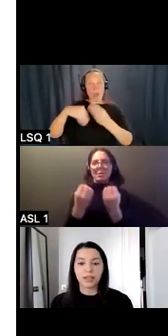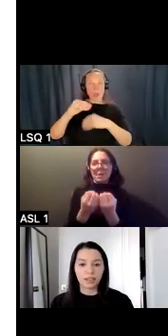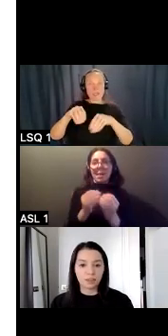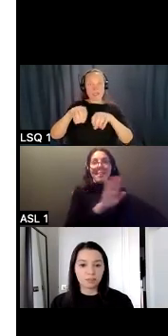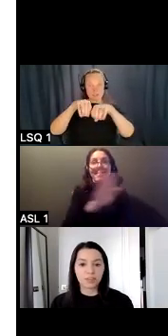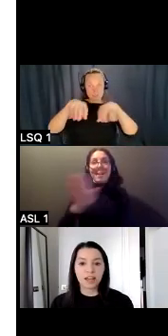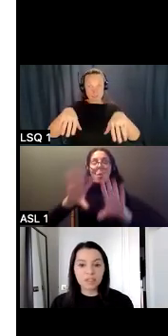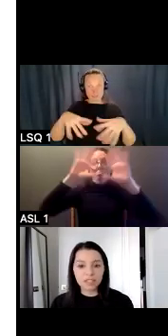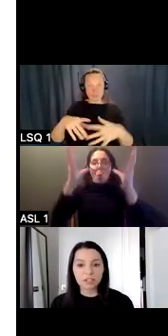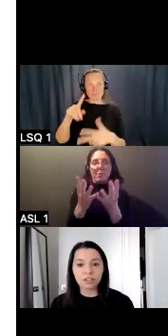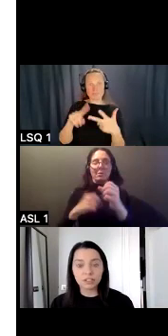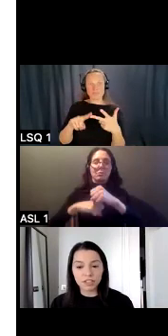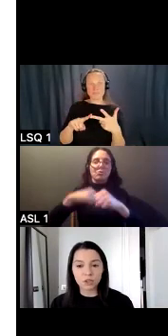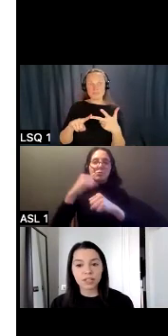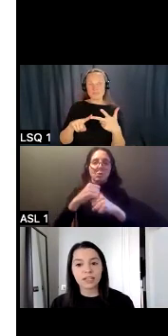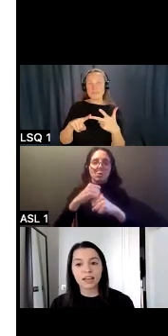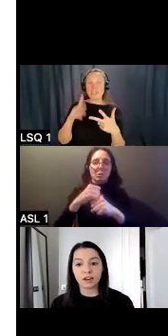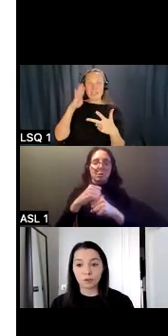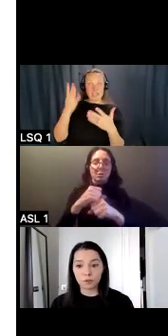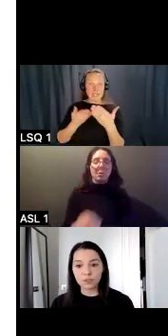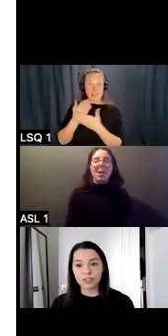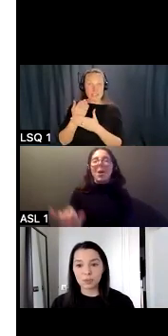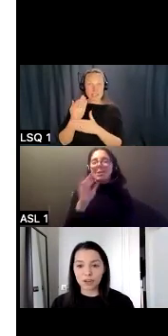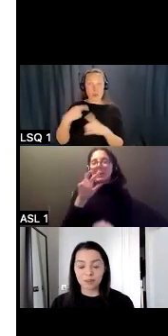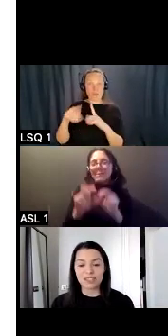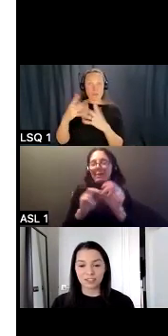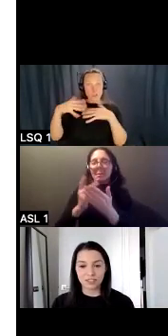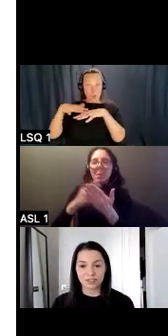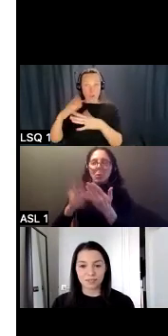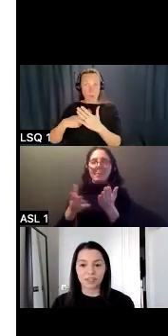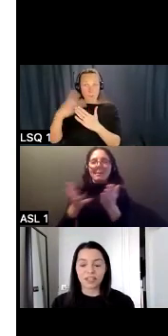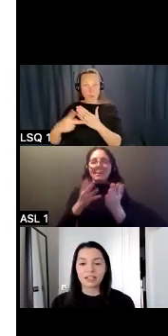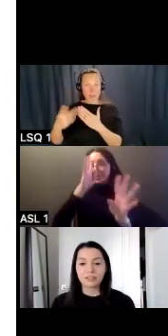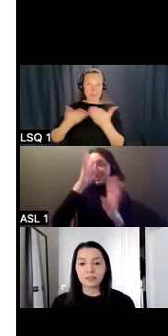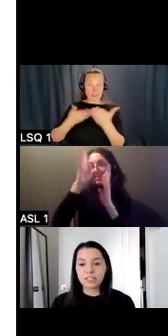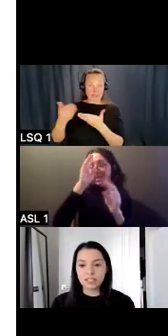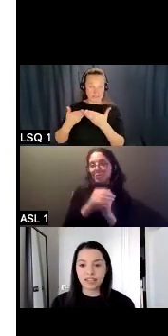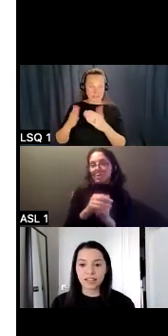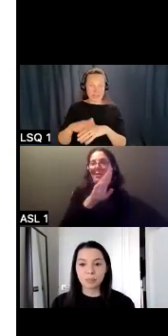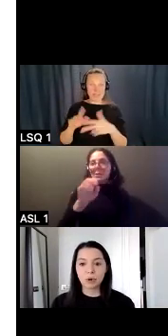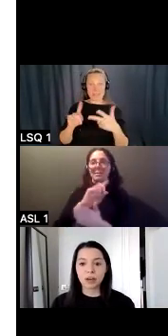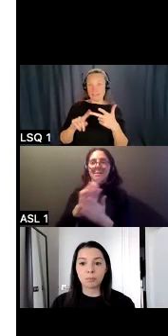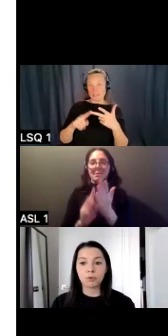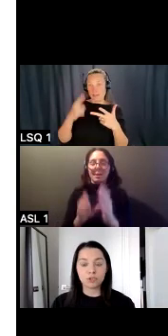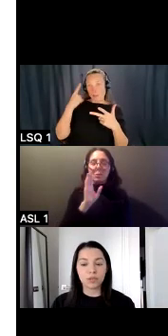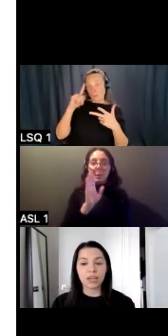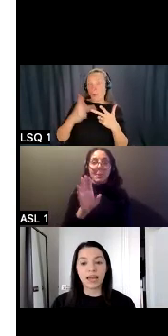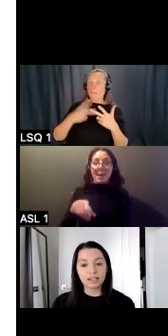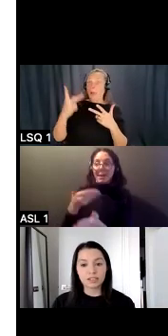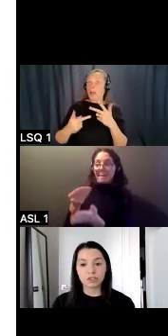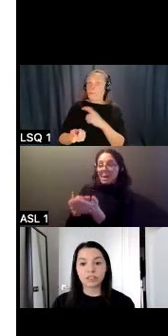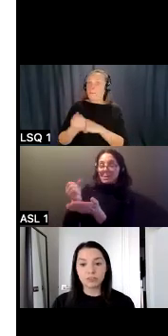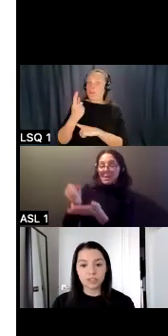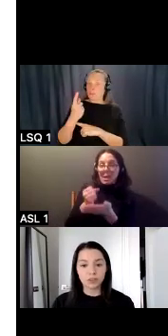structure. And investing in programs and service innovation and redesign. Funding will support